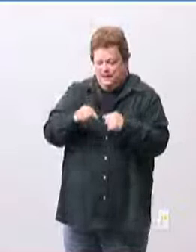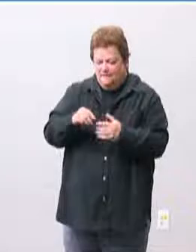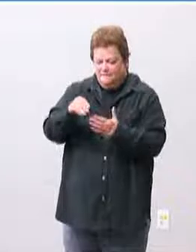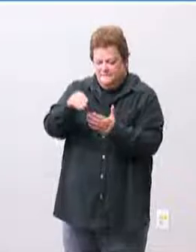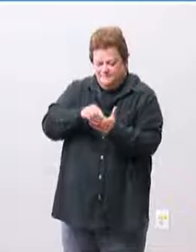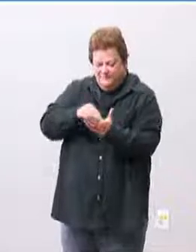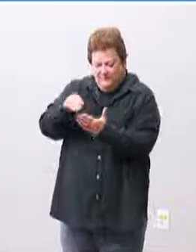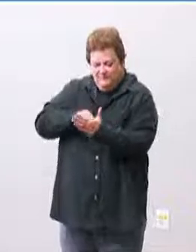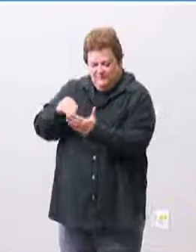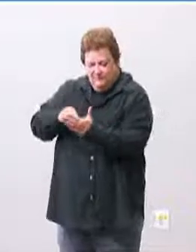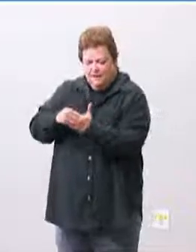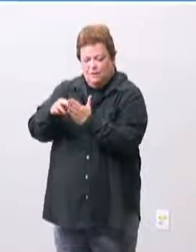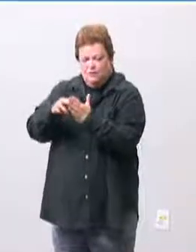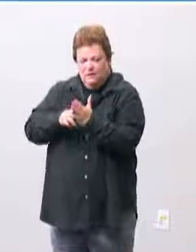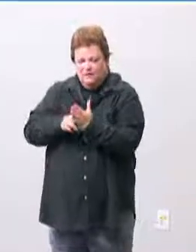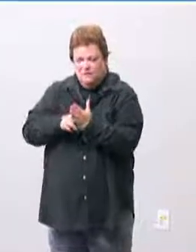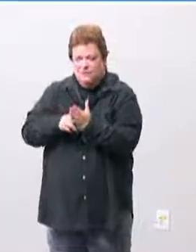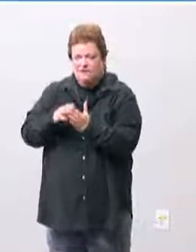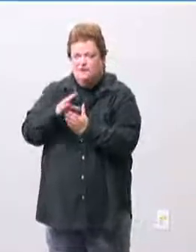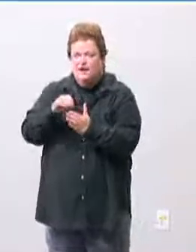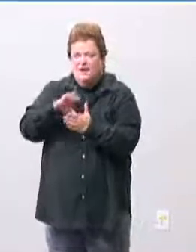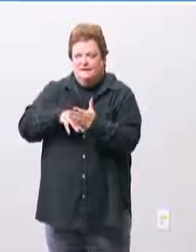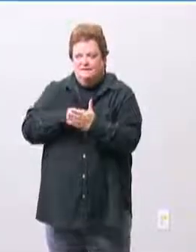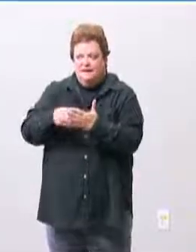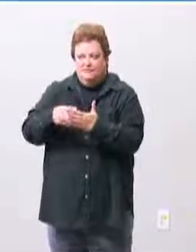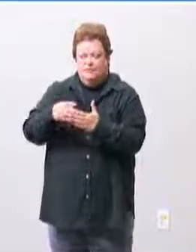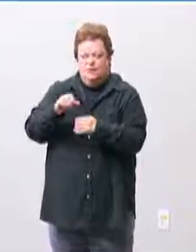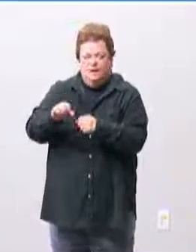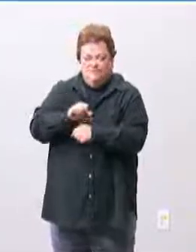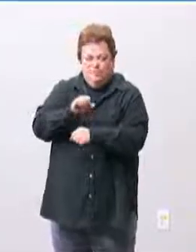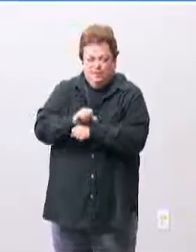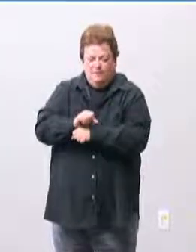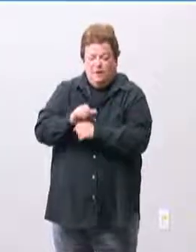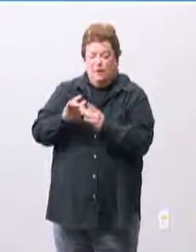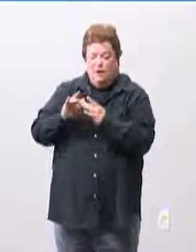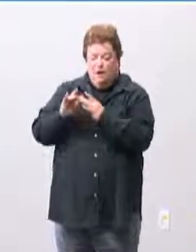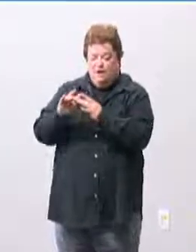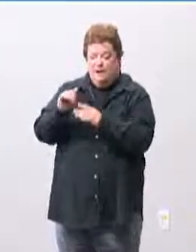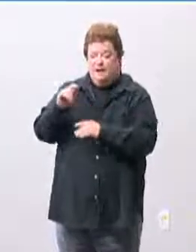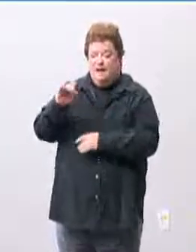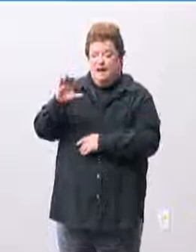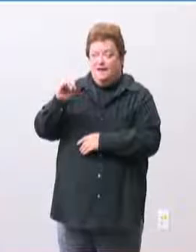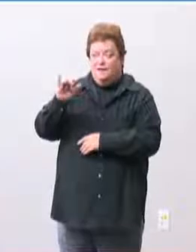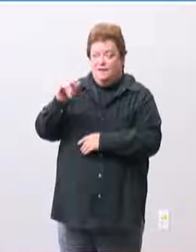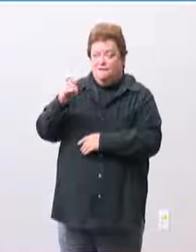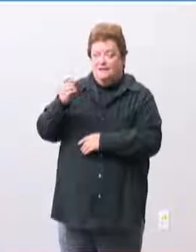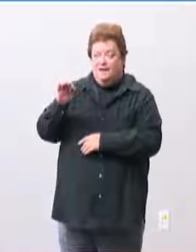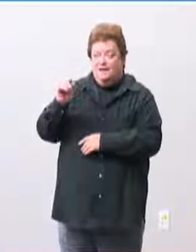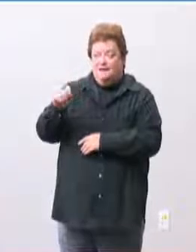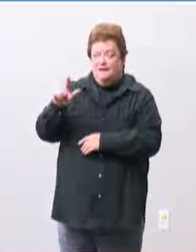simple registration process and schedule an appointment online at